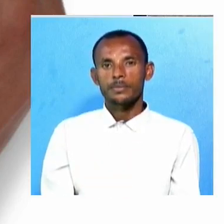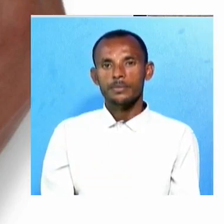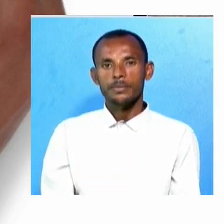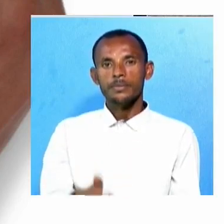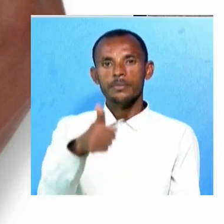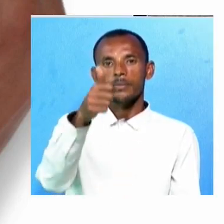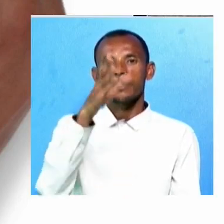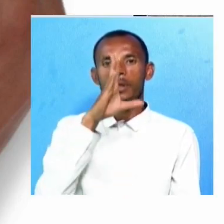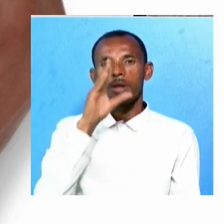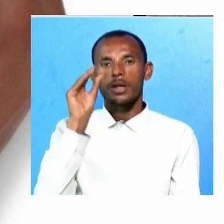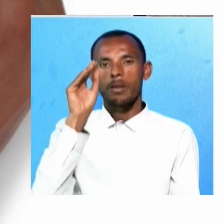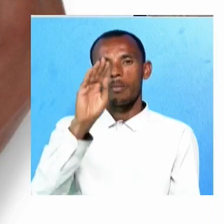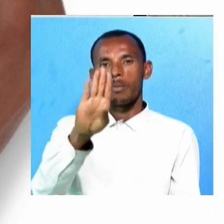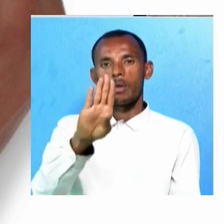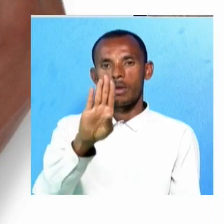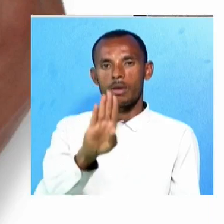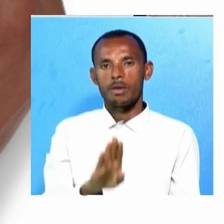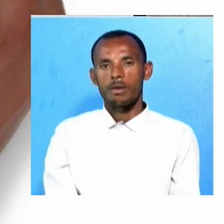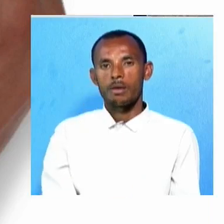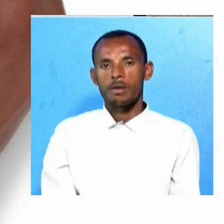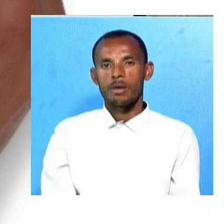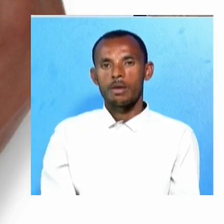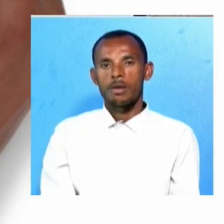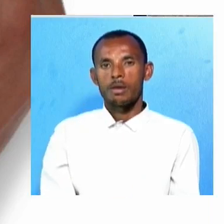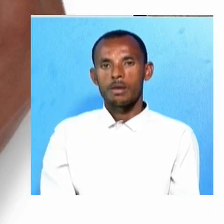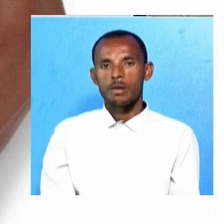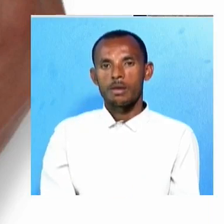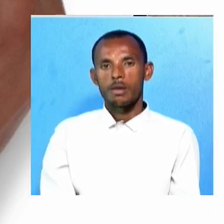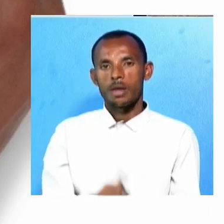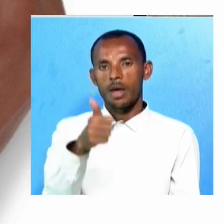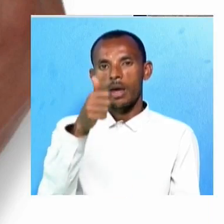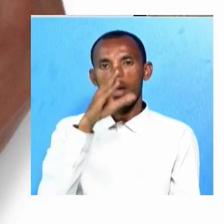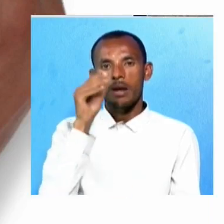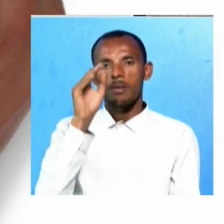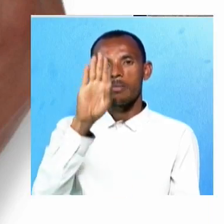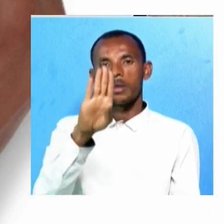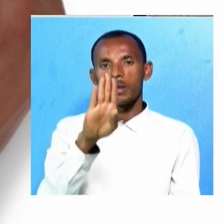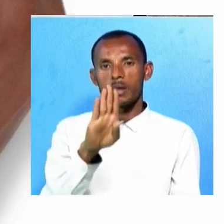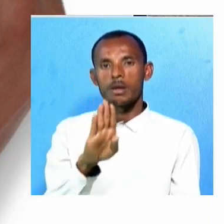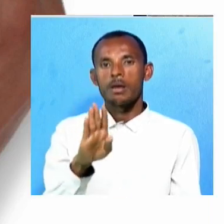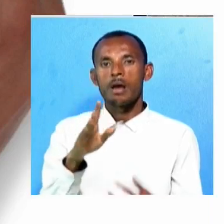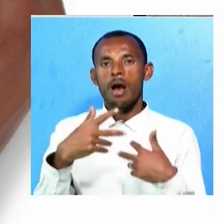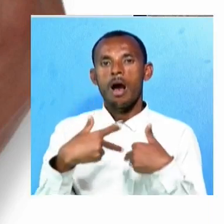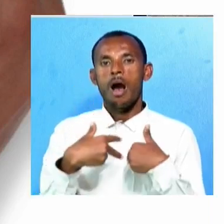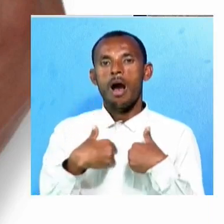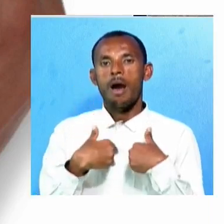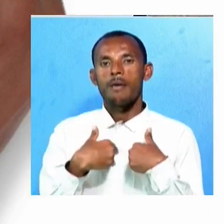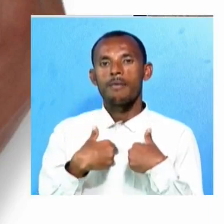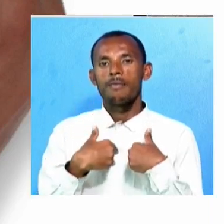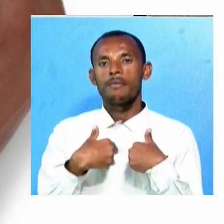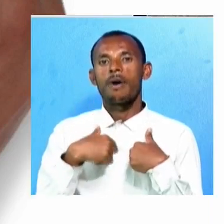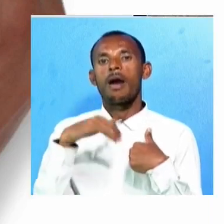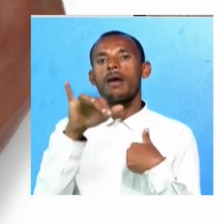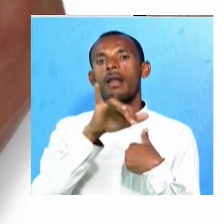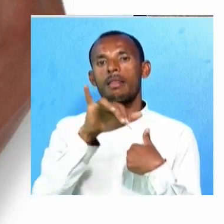A and B, A and B have identical